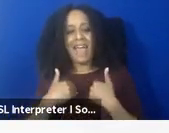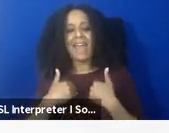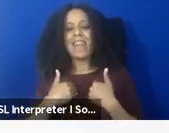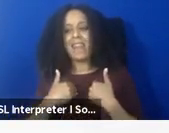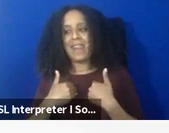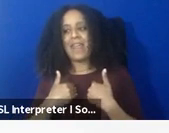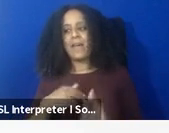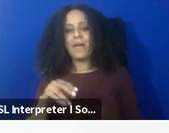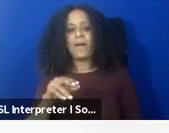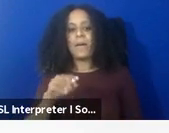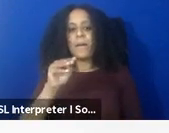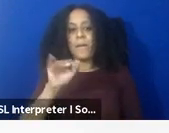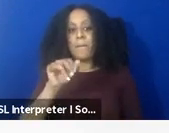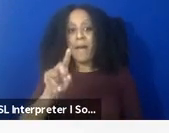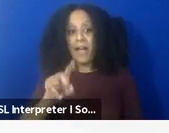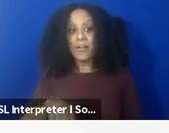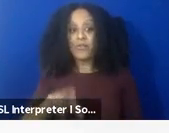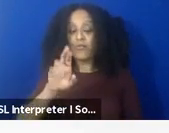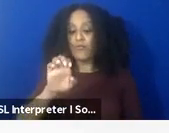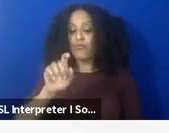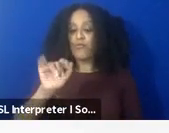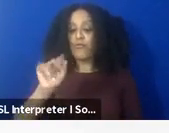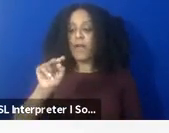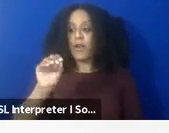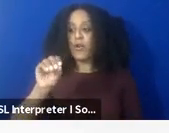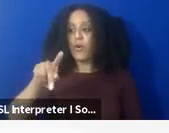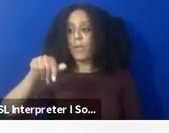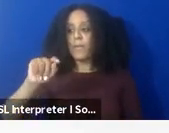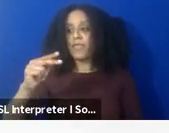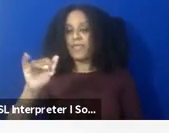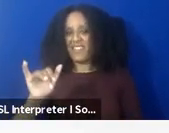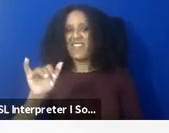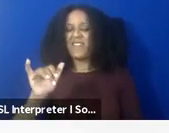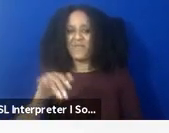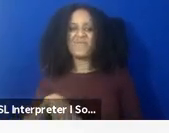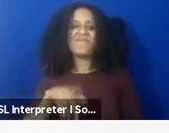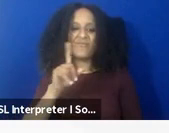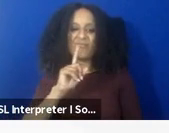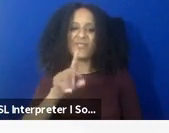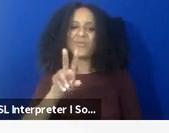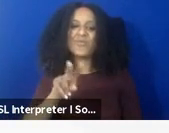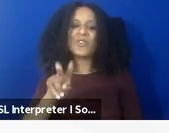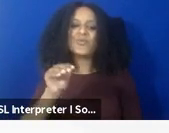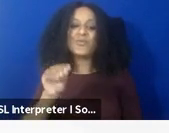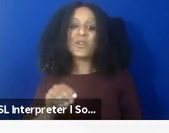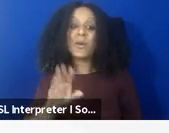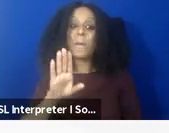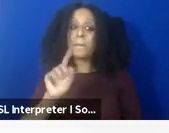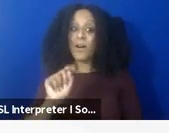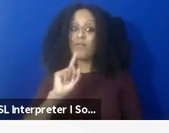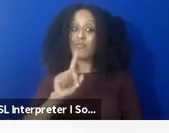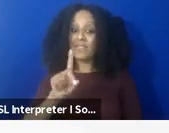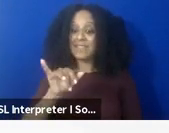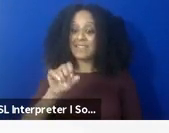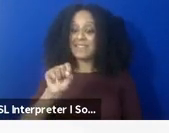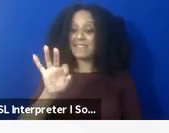Mild retinopathy was common in 54%, severe retinopathy in 22%. But vestibular dysfunction, which is less studied